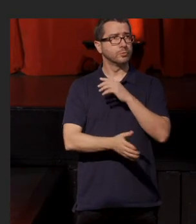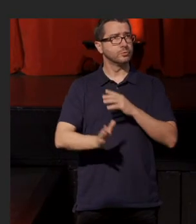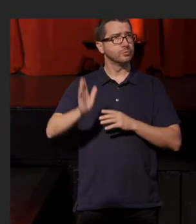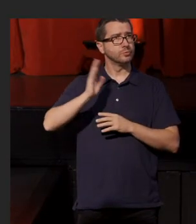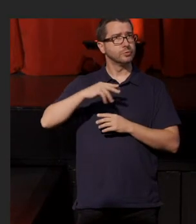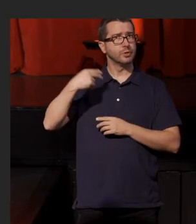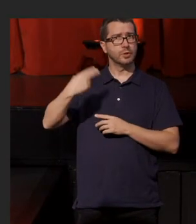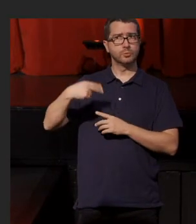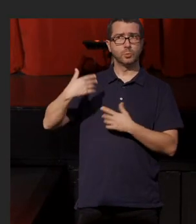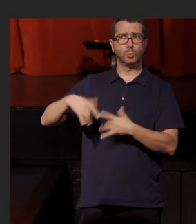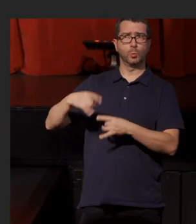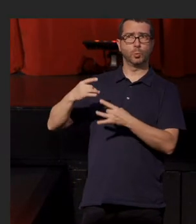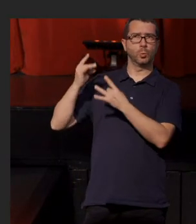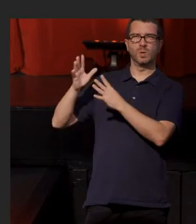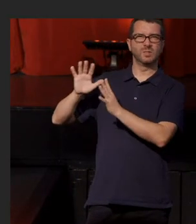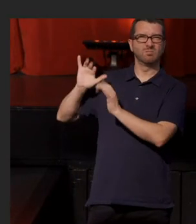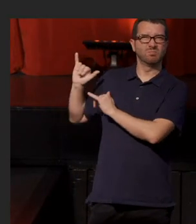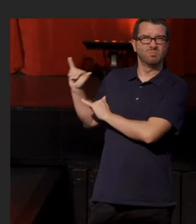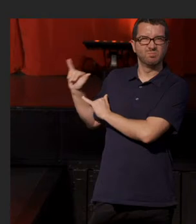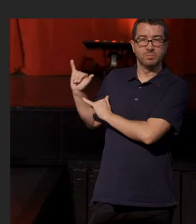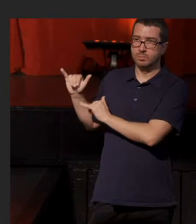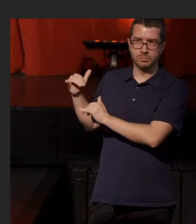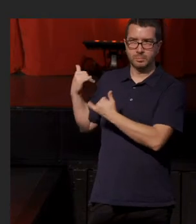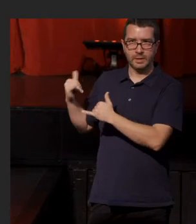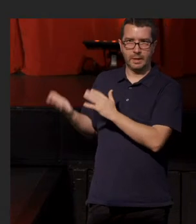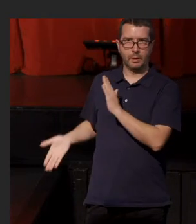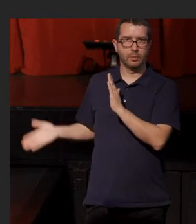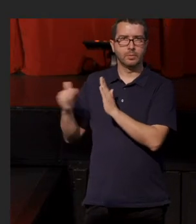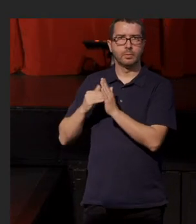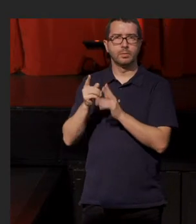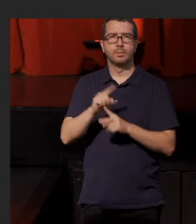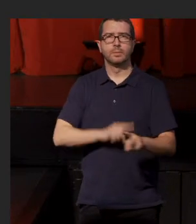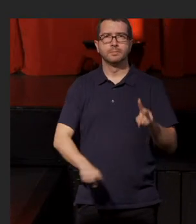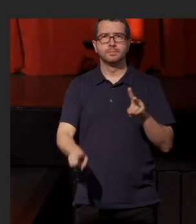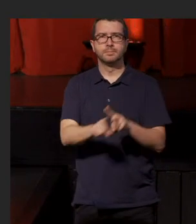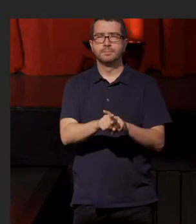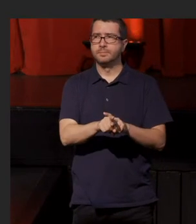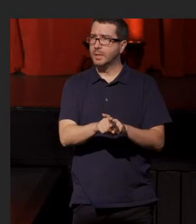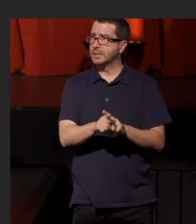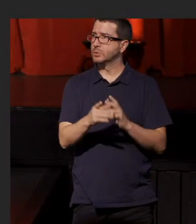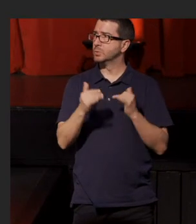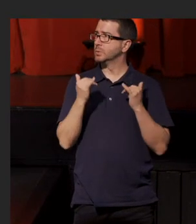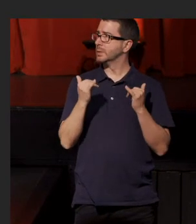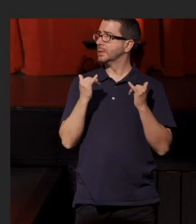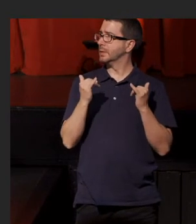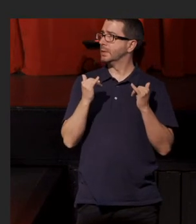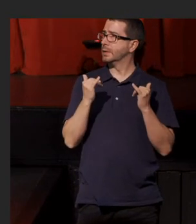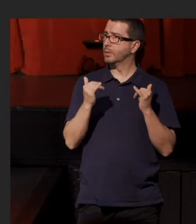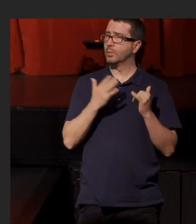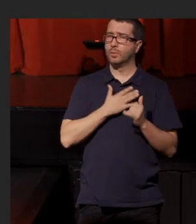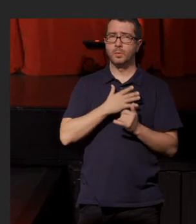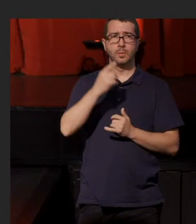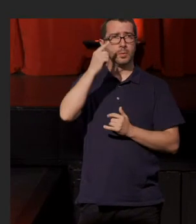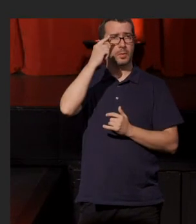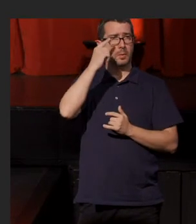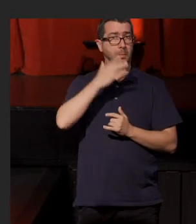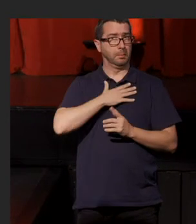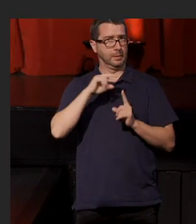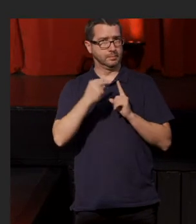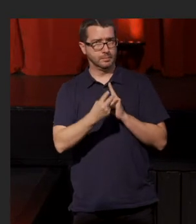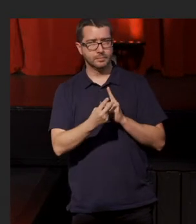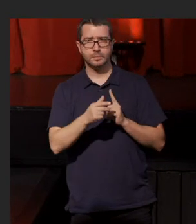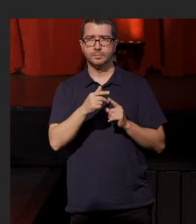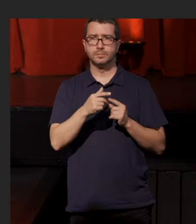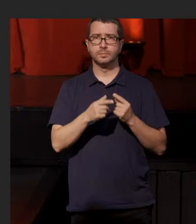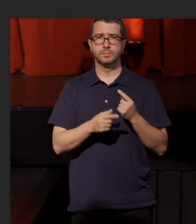a very dangerous time right now. And I think there is no doubt in my mind that part of the reason for, not the only one,